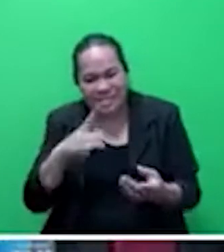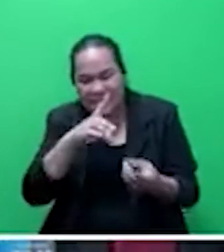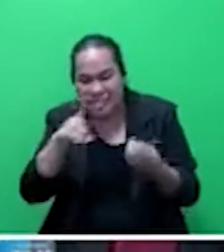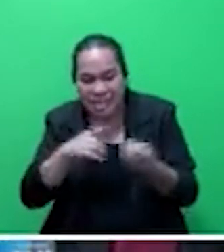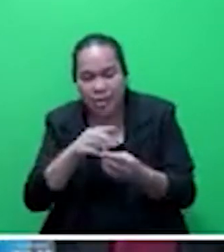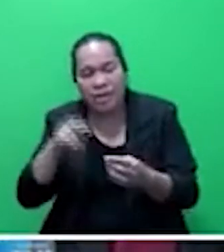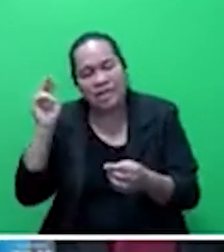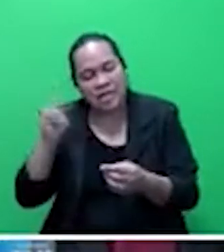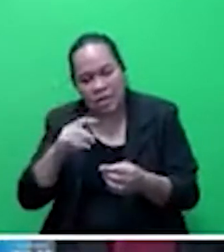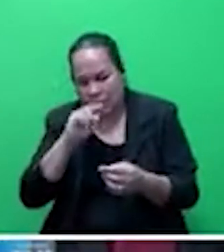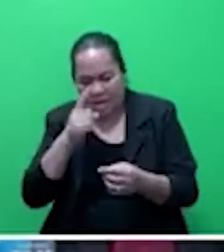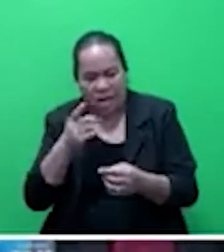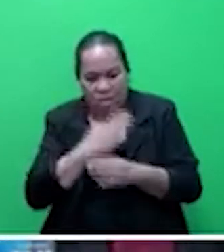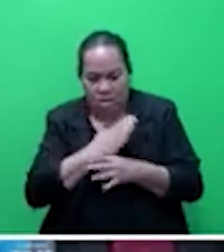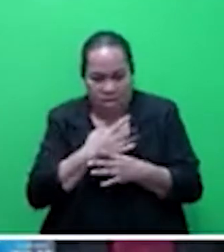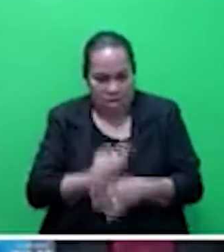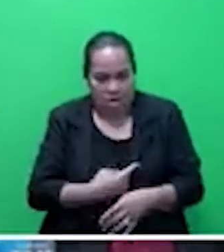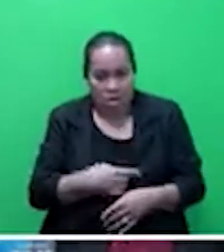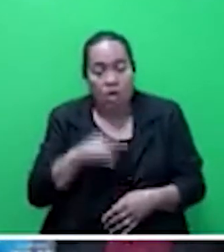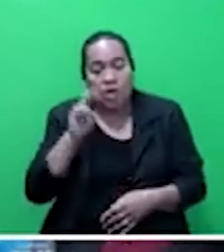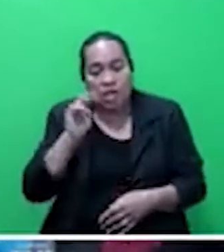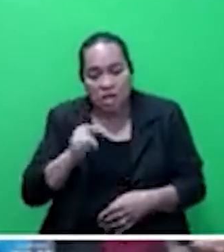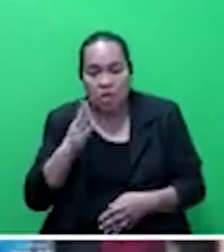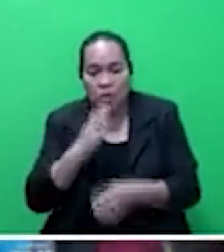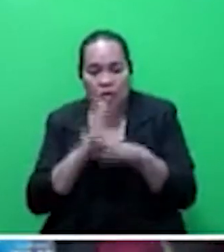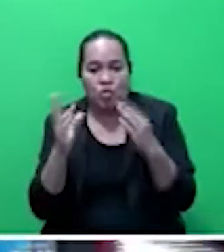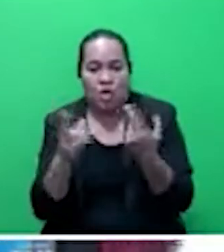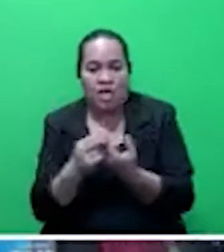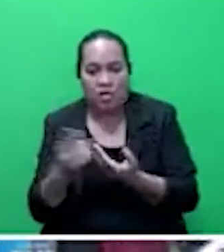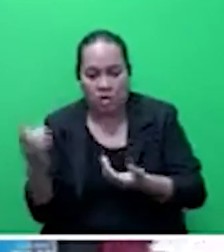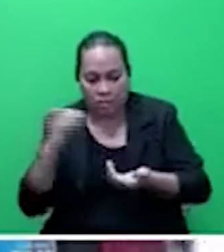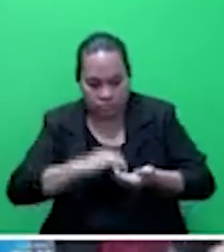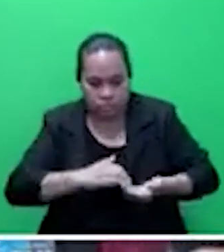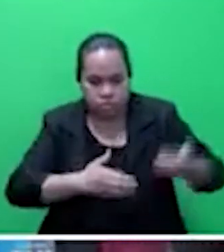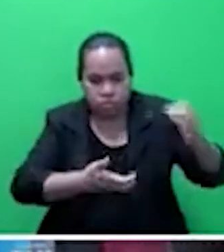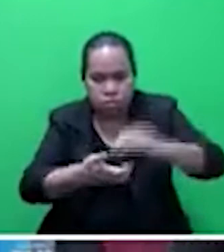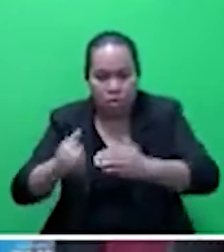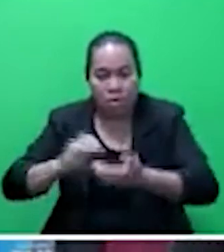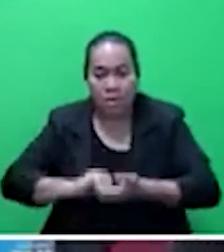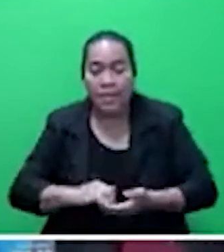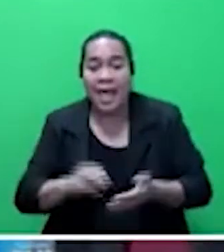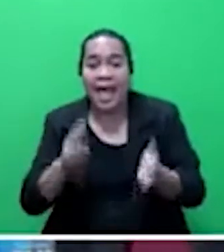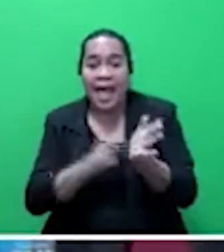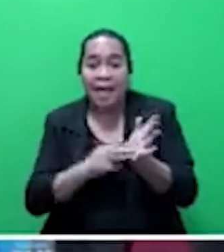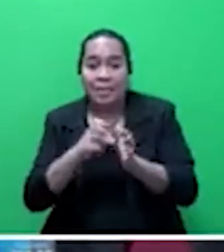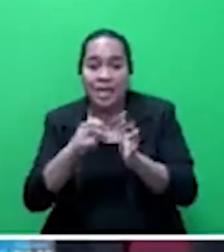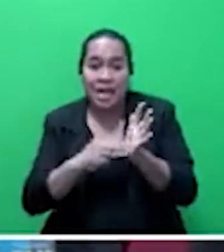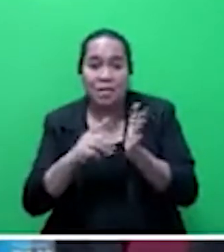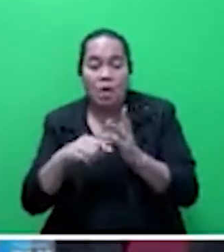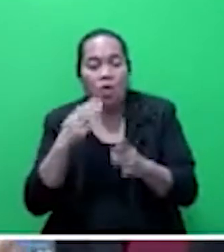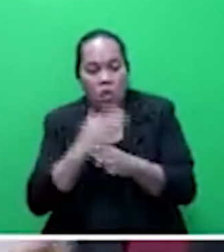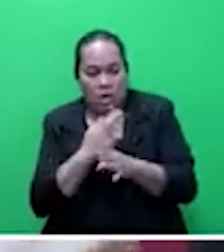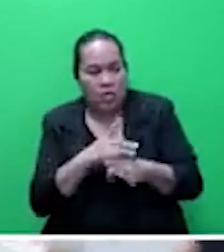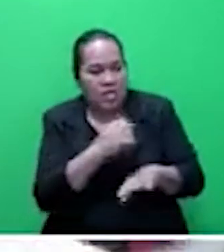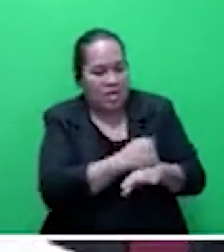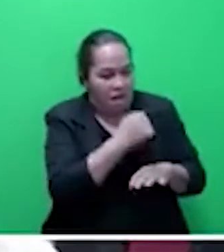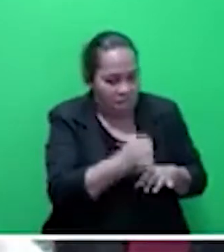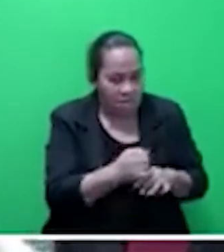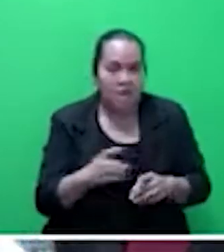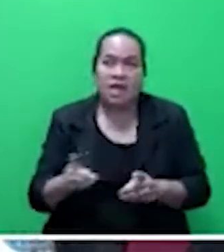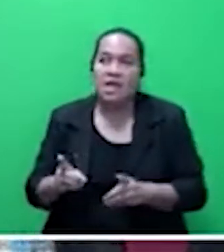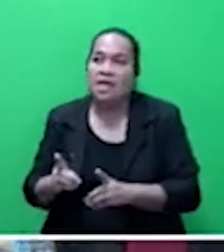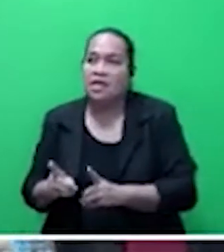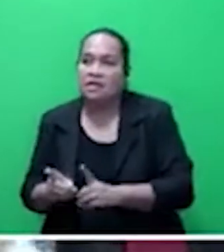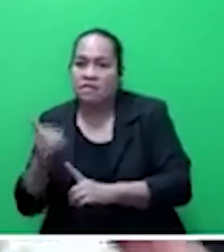together and forge partnership at all levels. The NDMO is working closely with government agencies and development partners